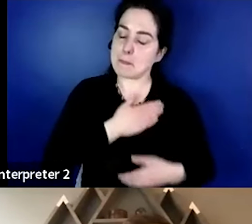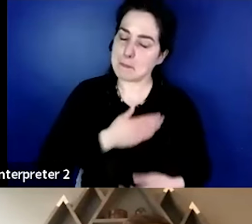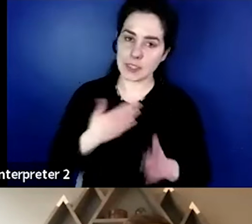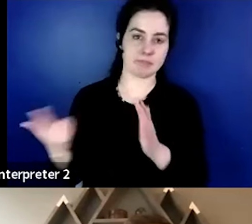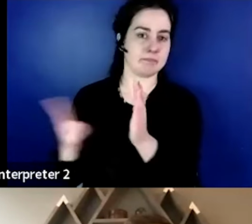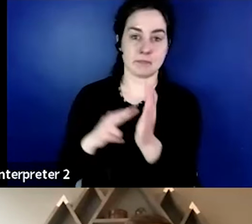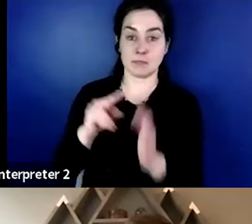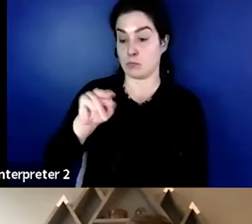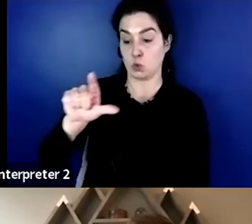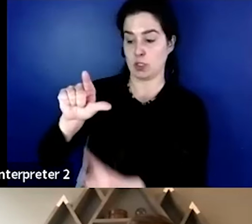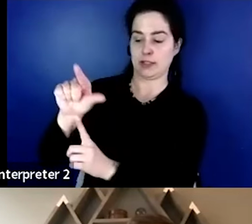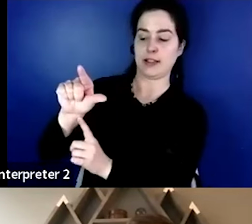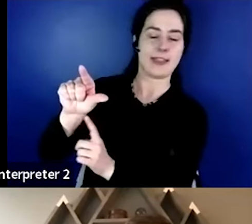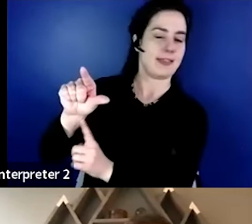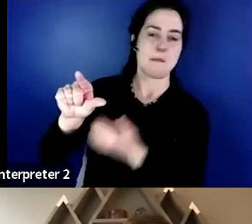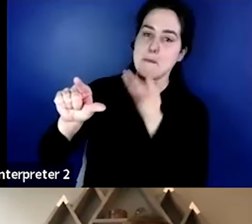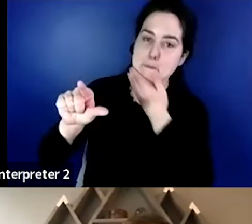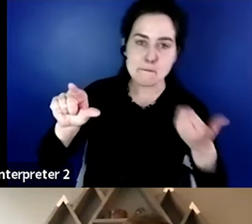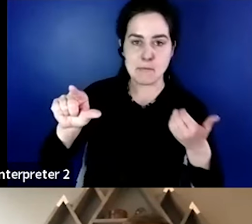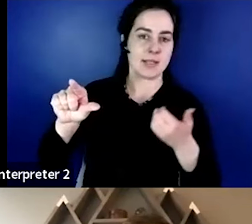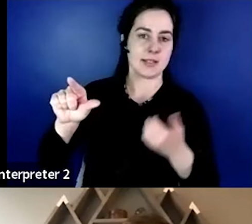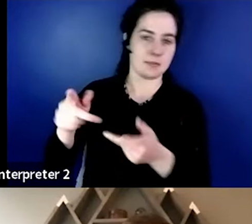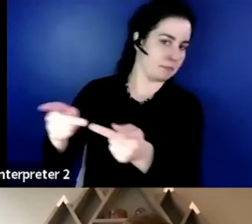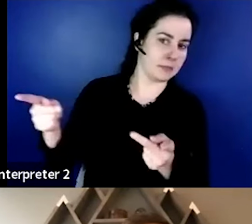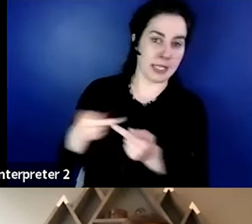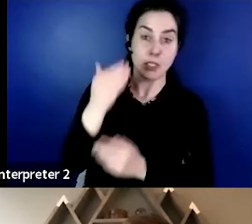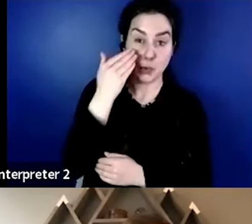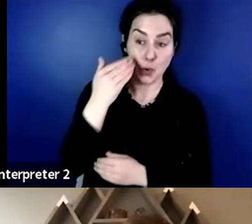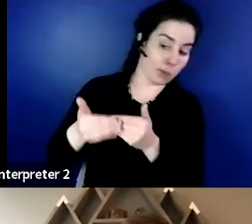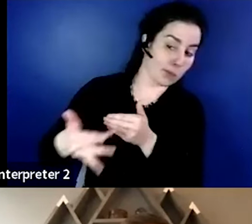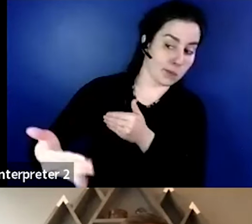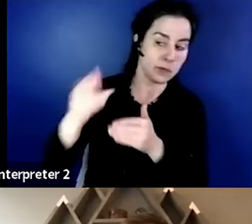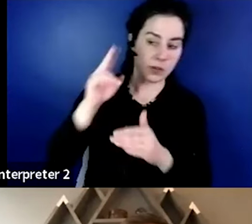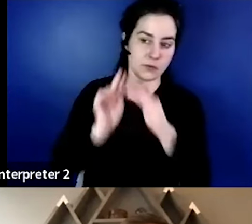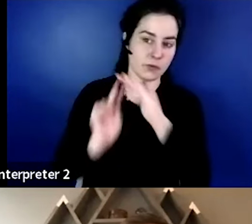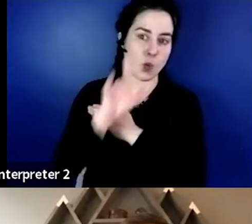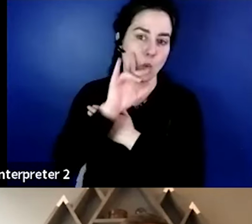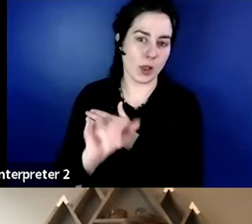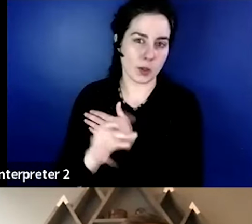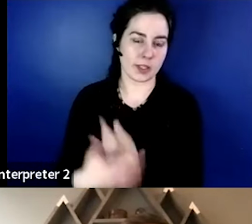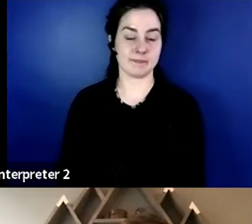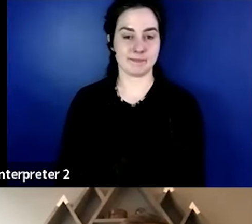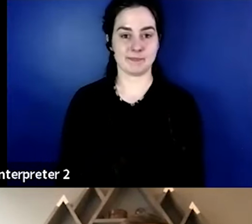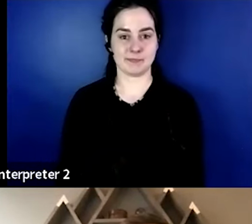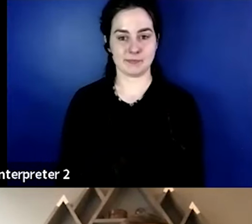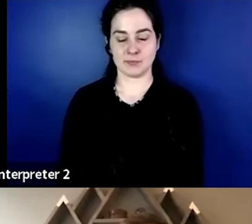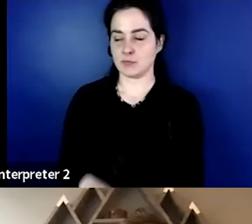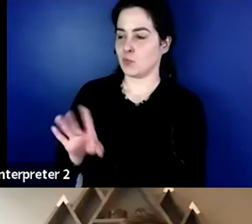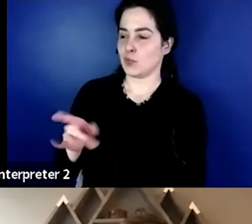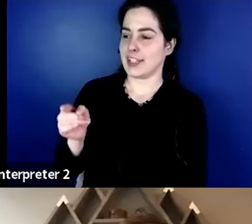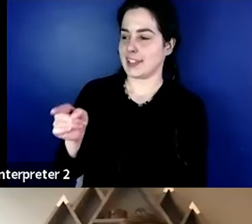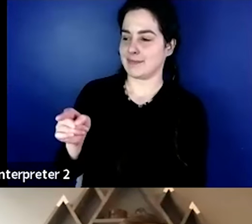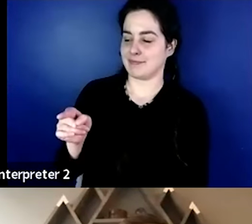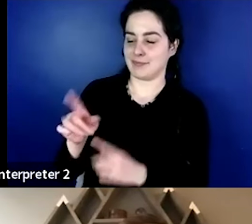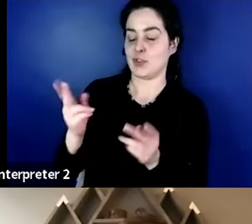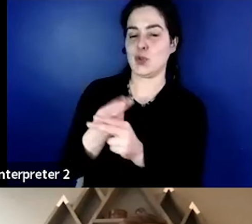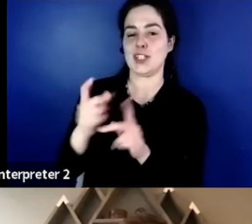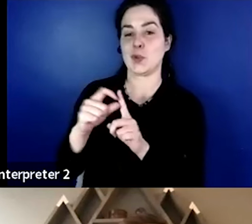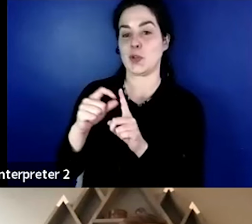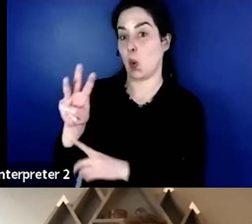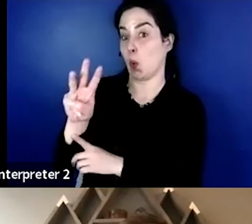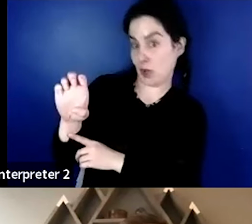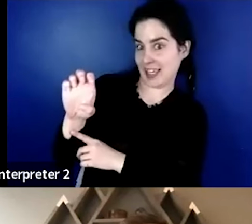best place to kind of know what opportunities are coming up. Farah, when you say we, I know you're using a